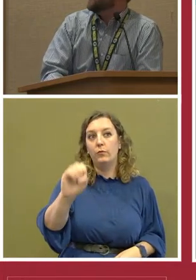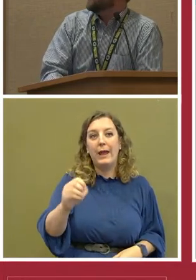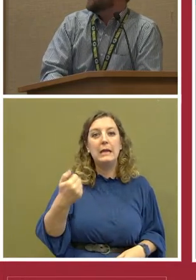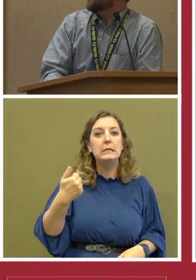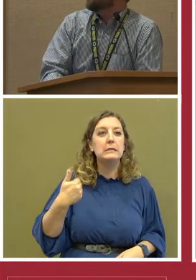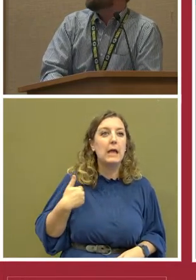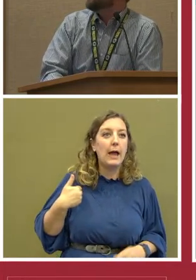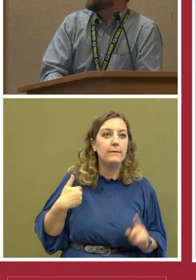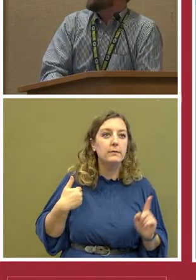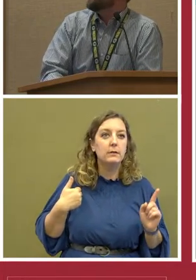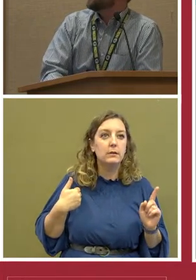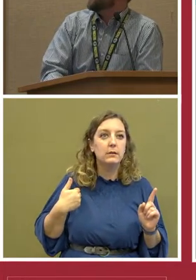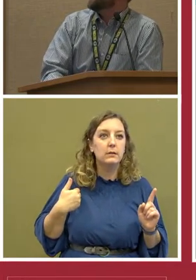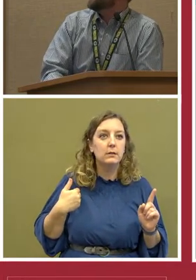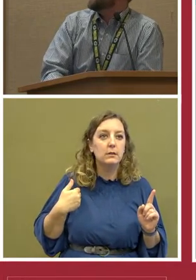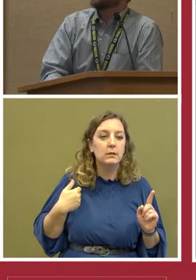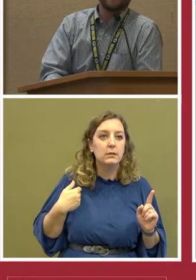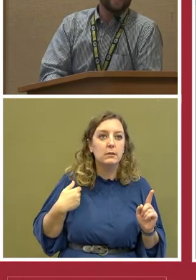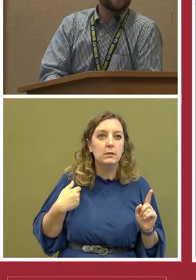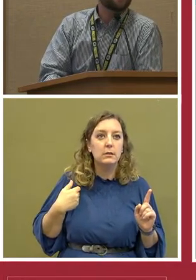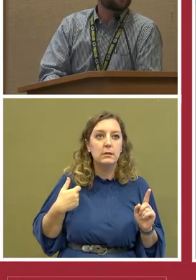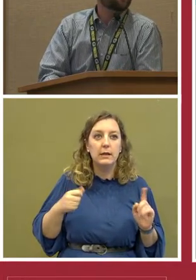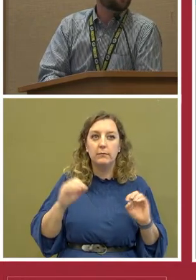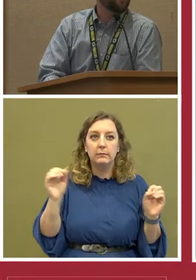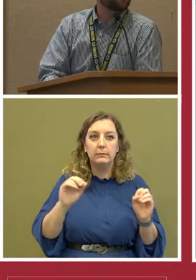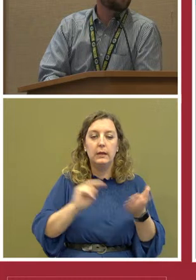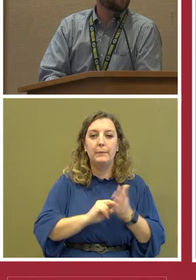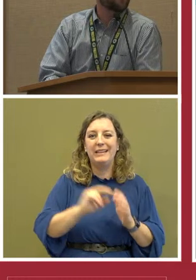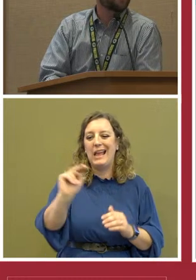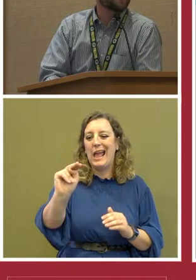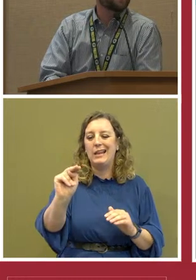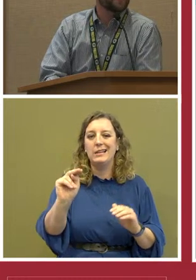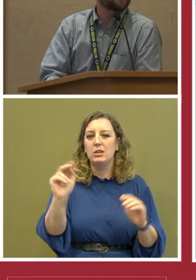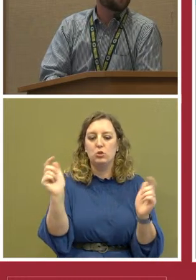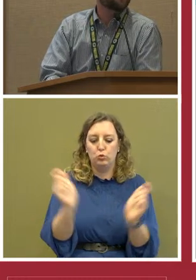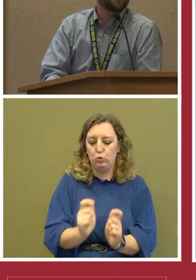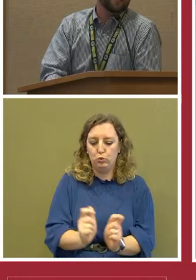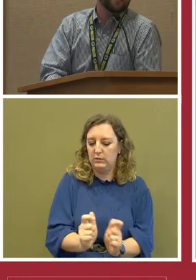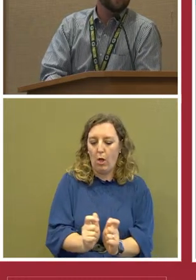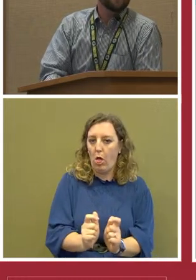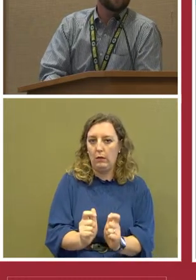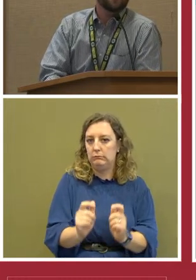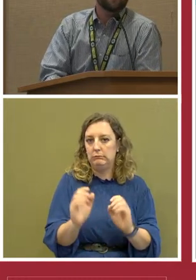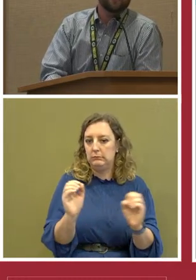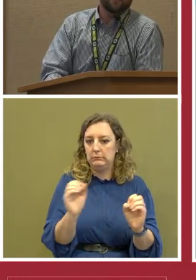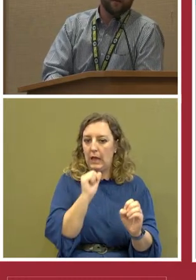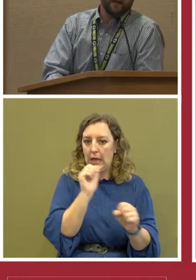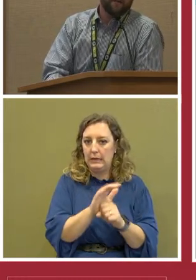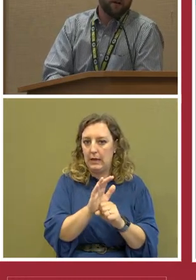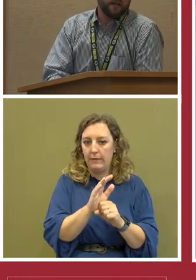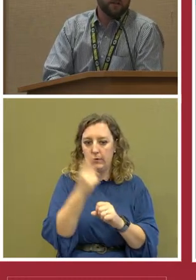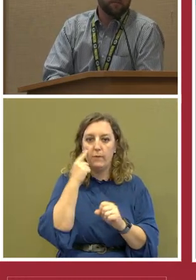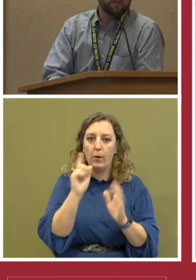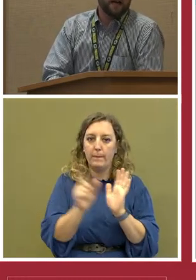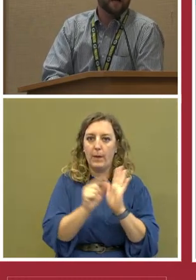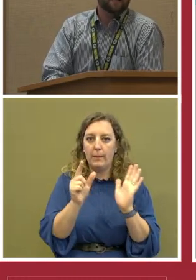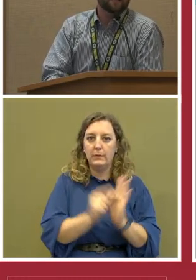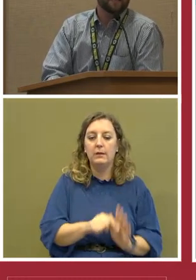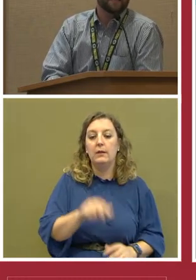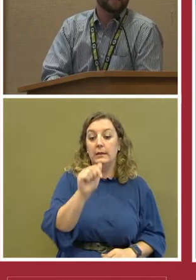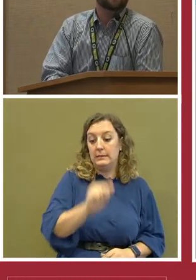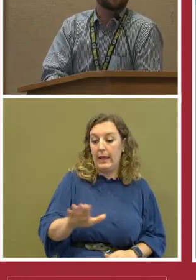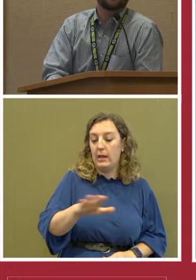the, if there's nothing there, the N is too small for the state to publish data. And so we have our Asian,